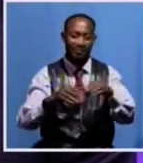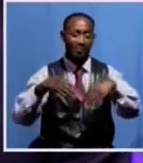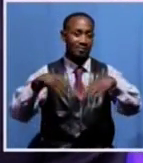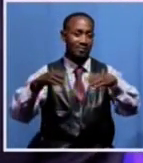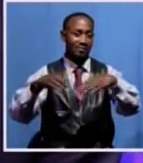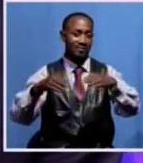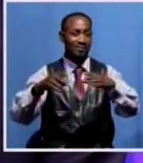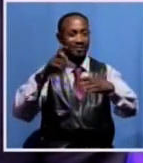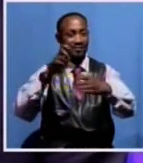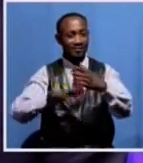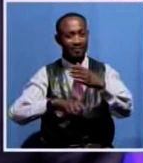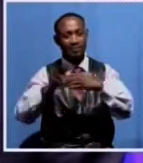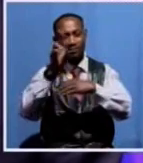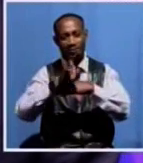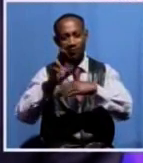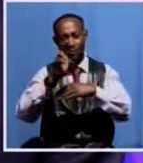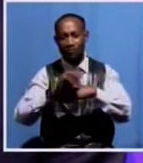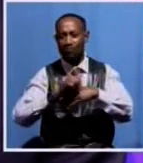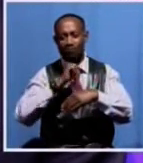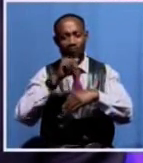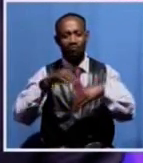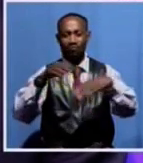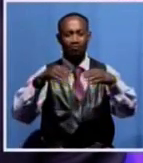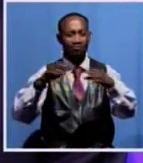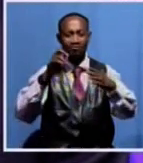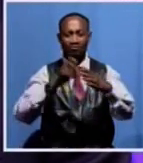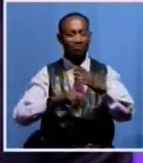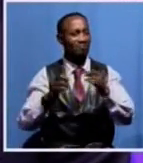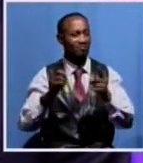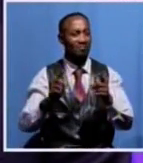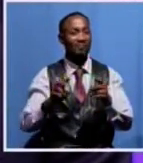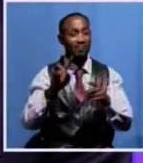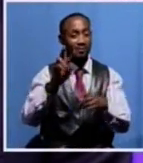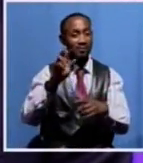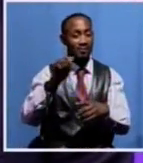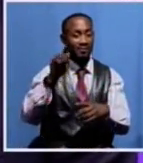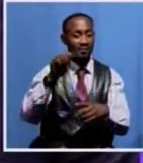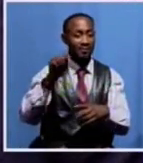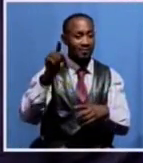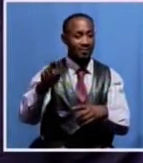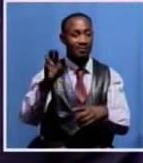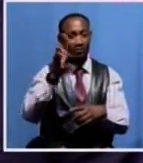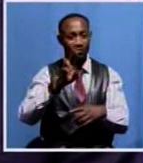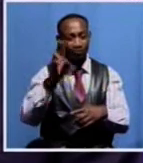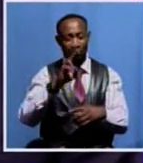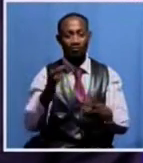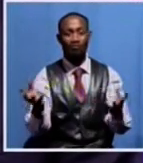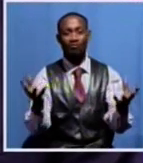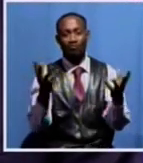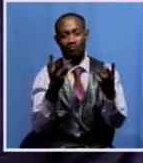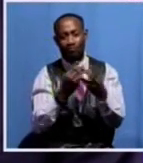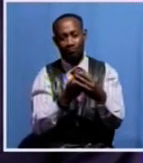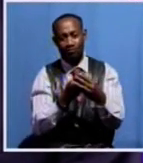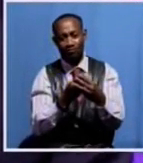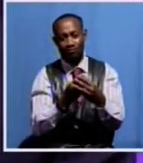those that don't use the sales tax, I mean the VAT regime, use a combination of some other